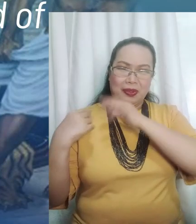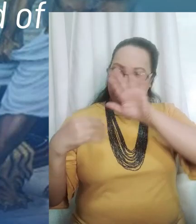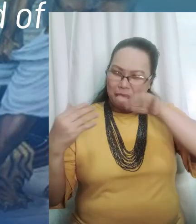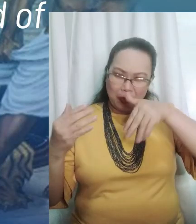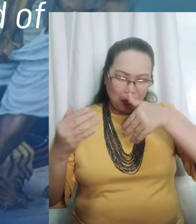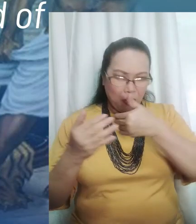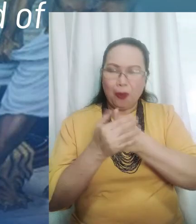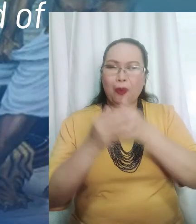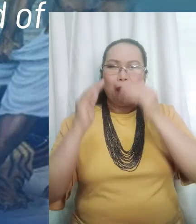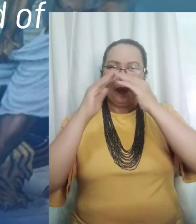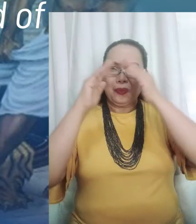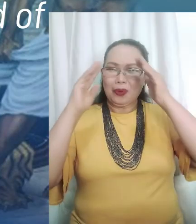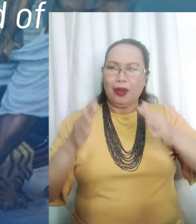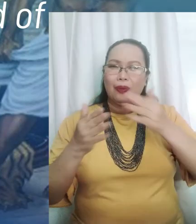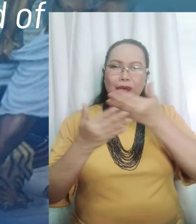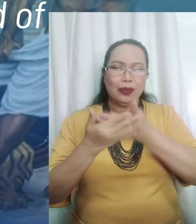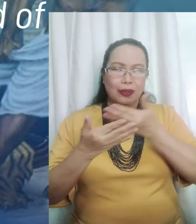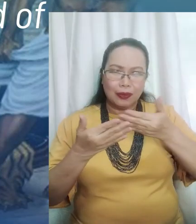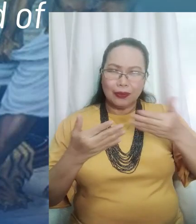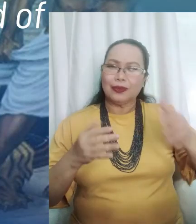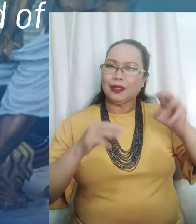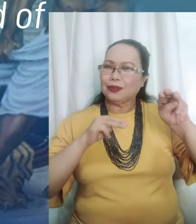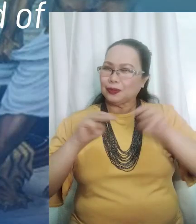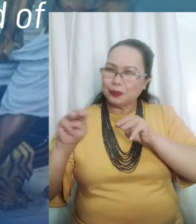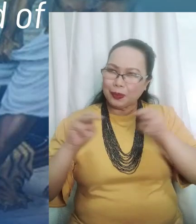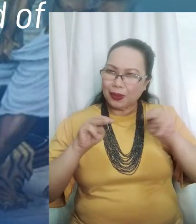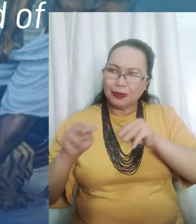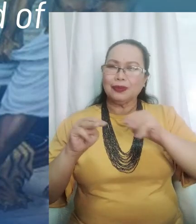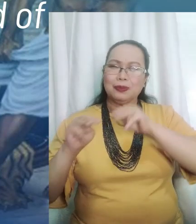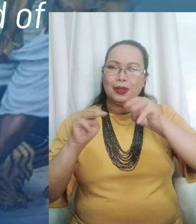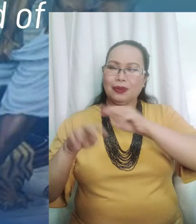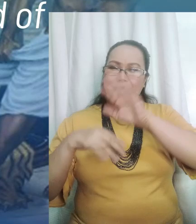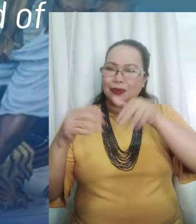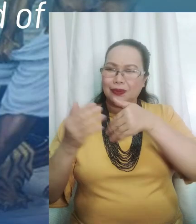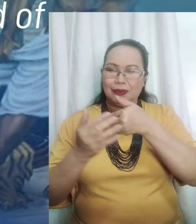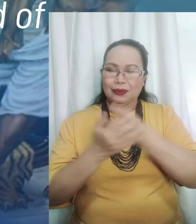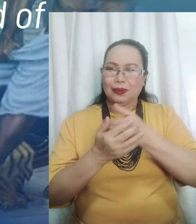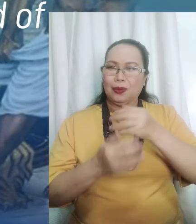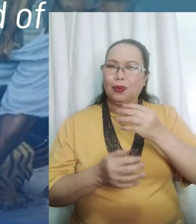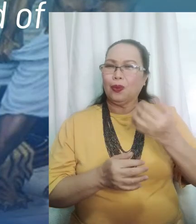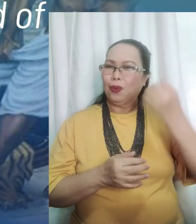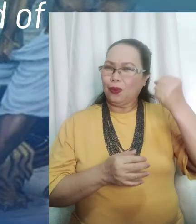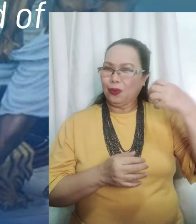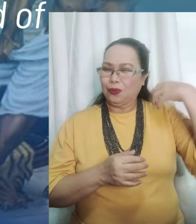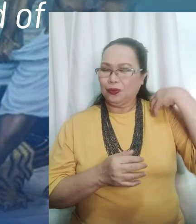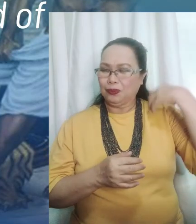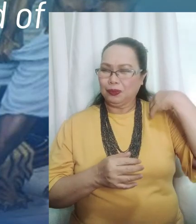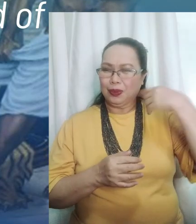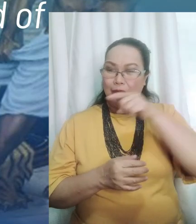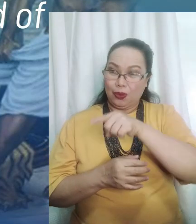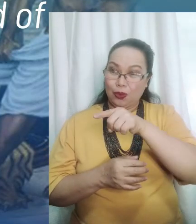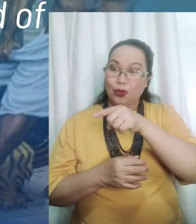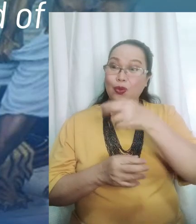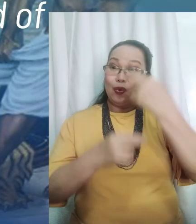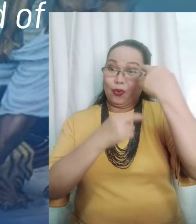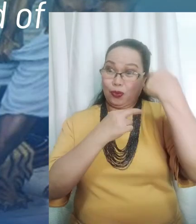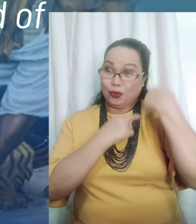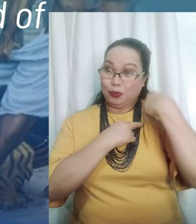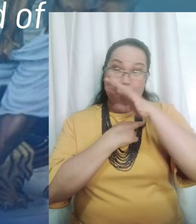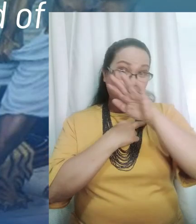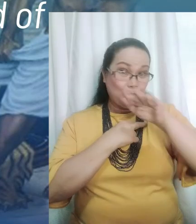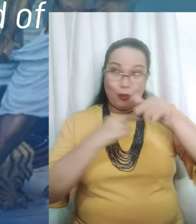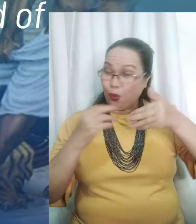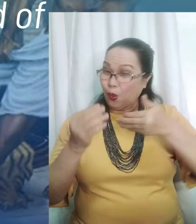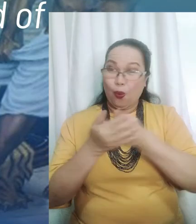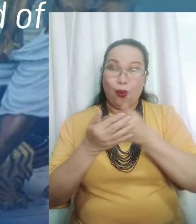entrusted to his care everything he owned. So from that time, he put him in charge of